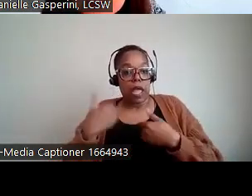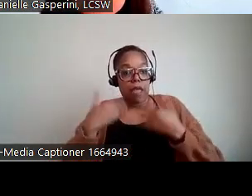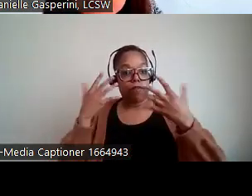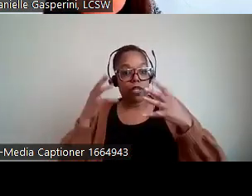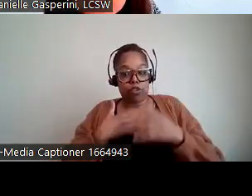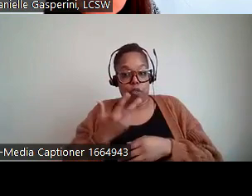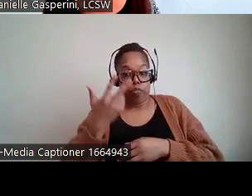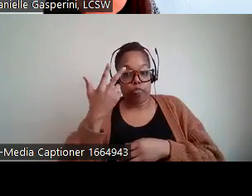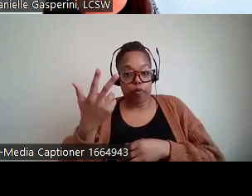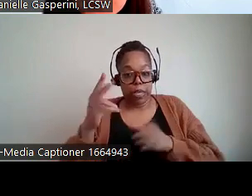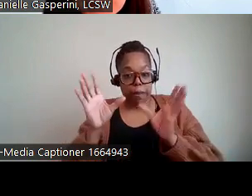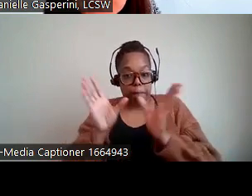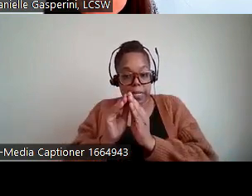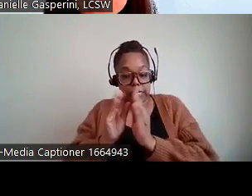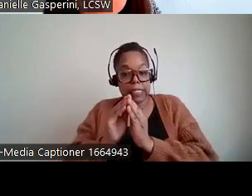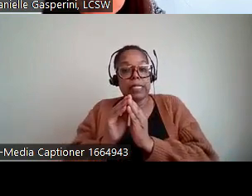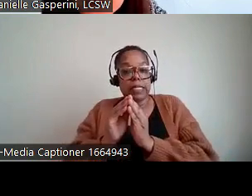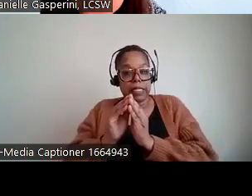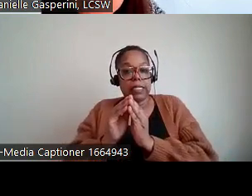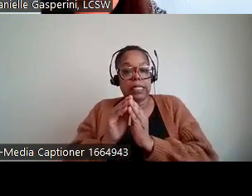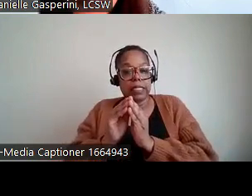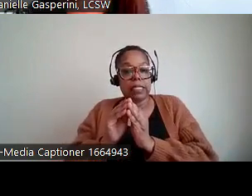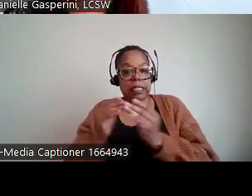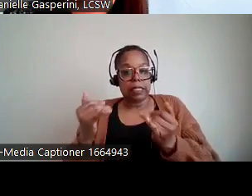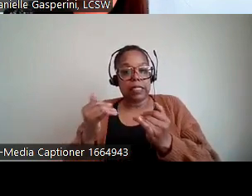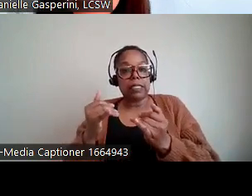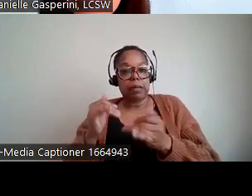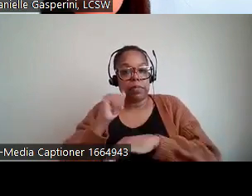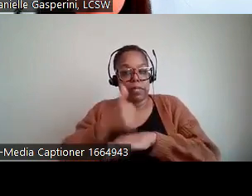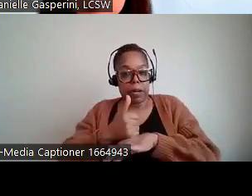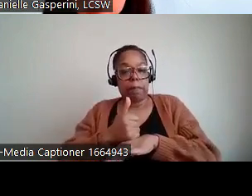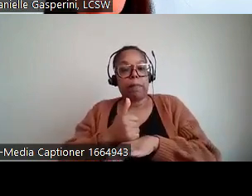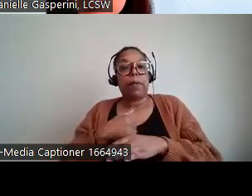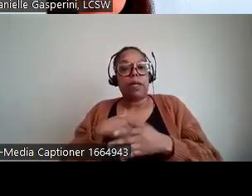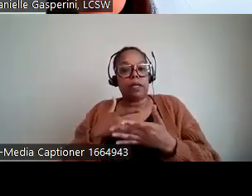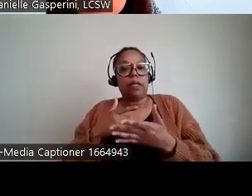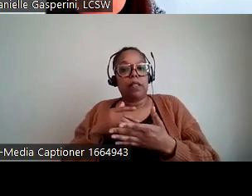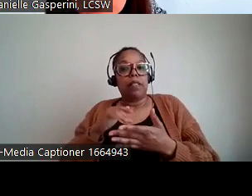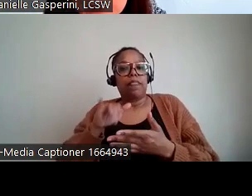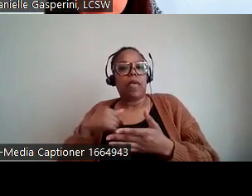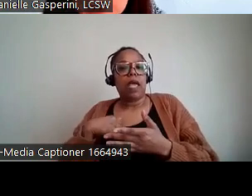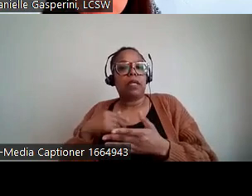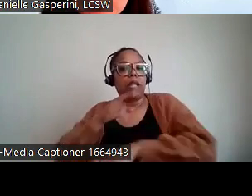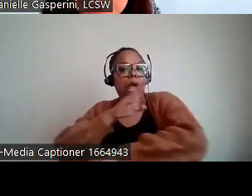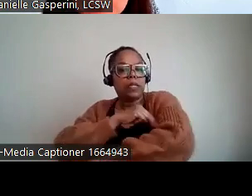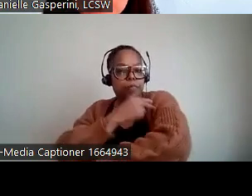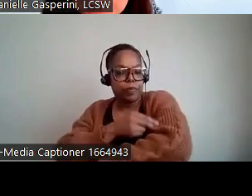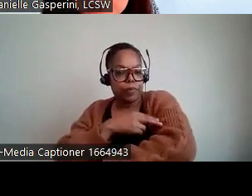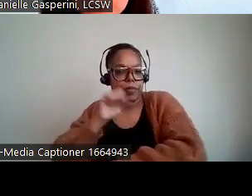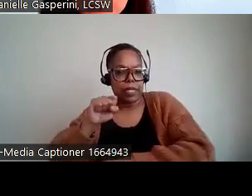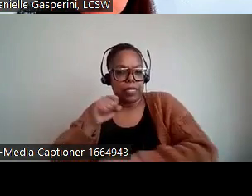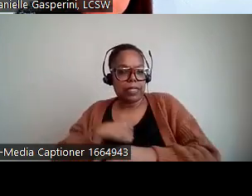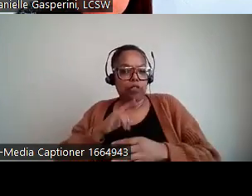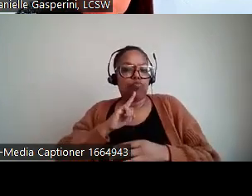and their screening managers. Those relationships are so important to really